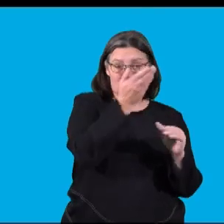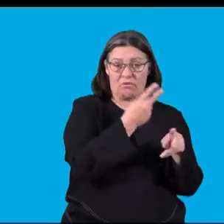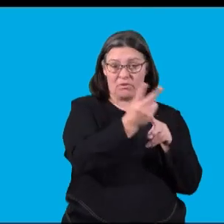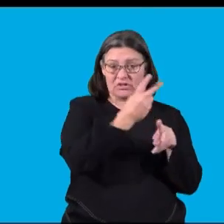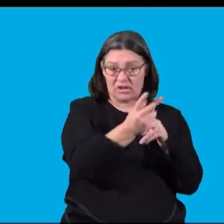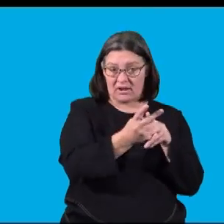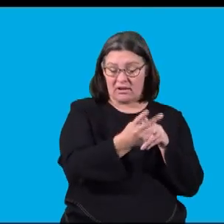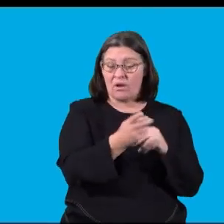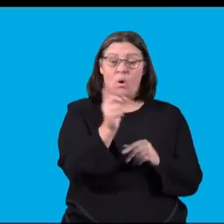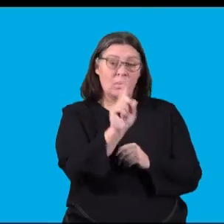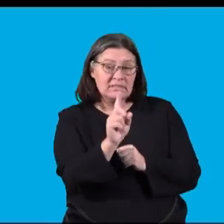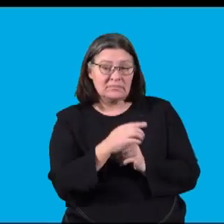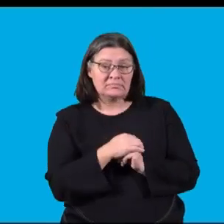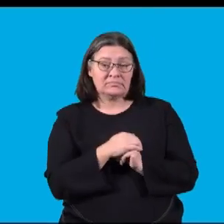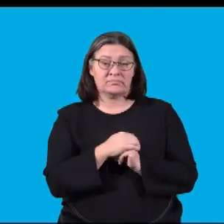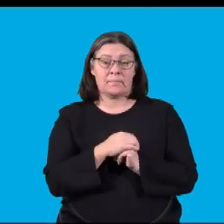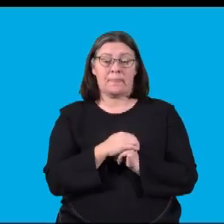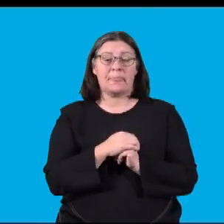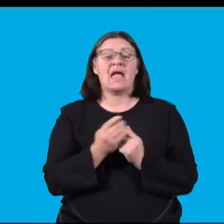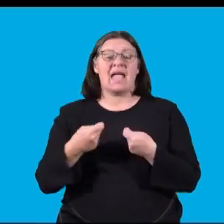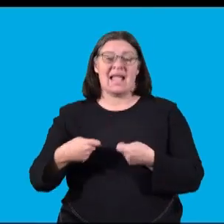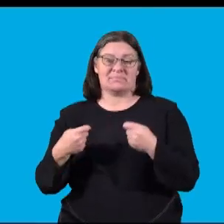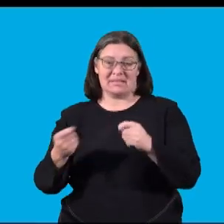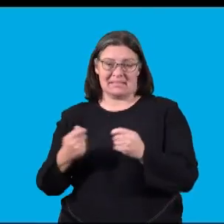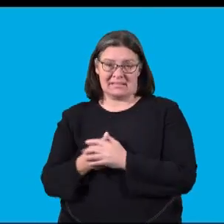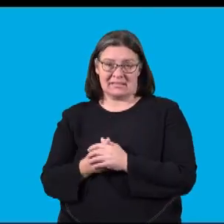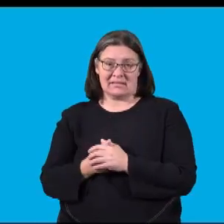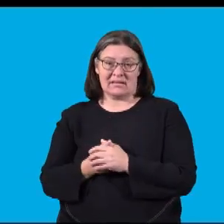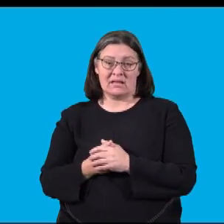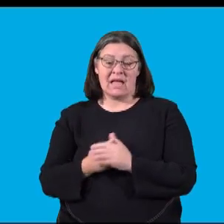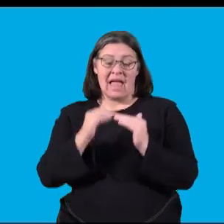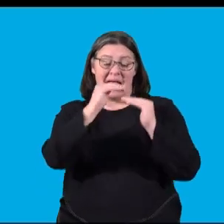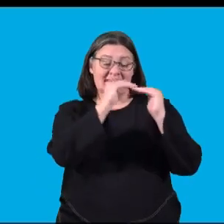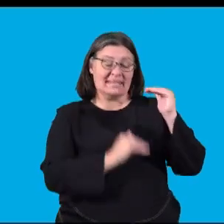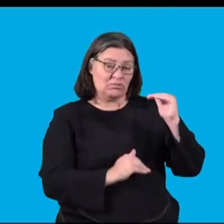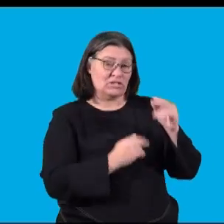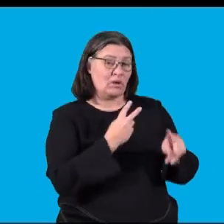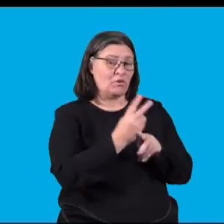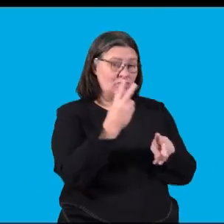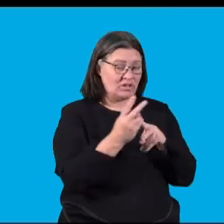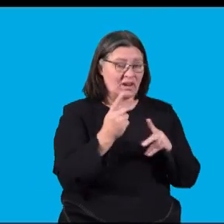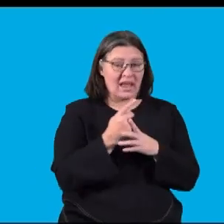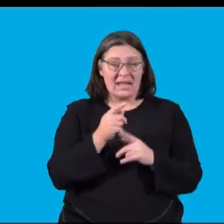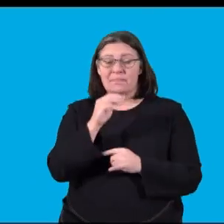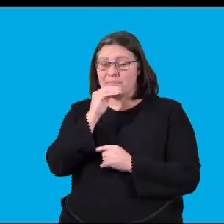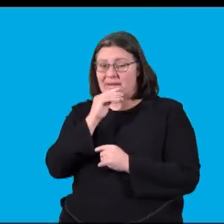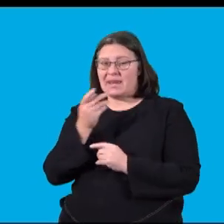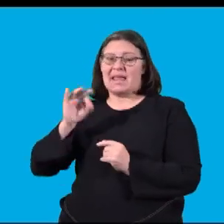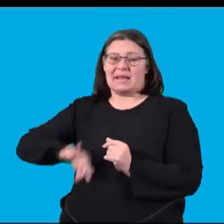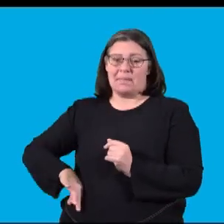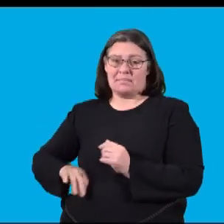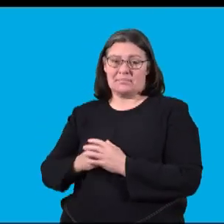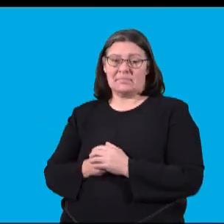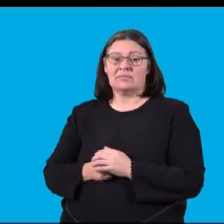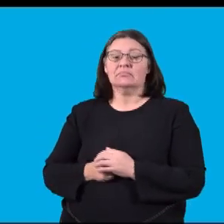provision, which is an expense, and a decrease in provision, which is income. In